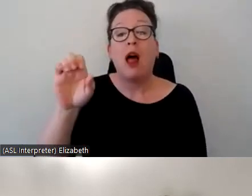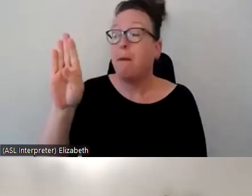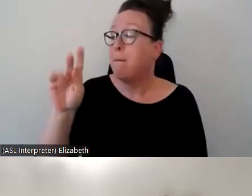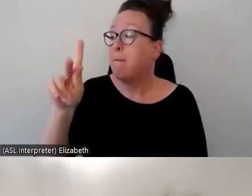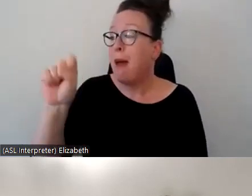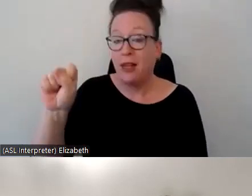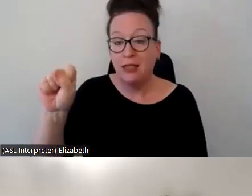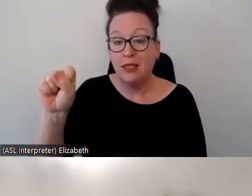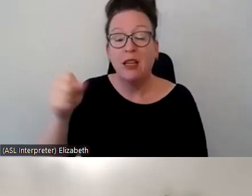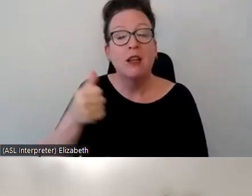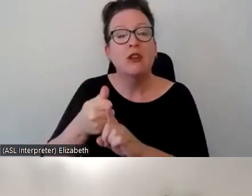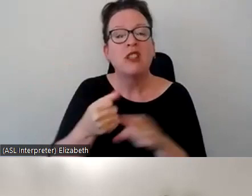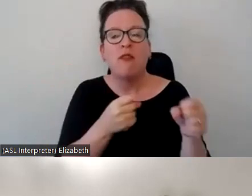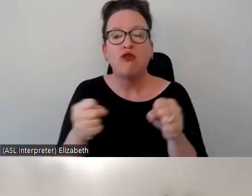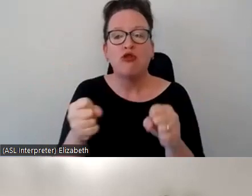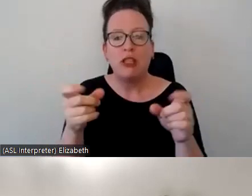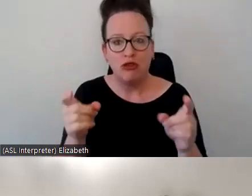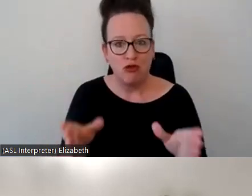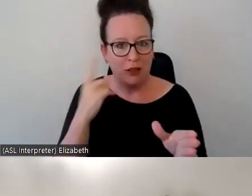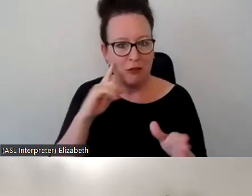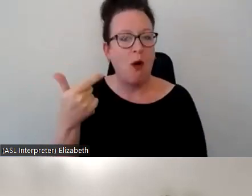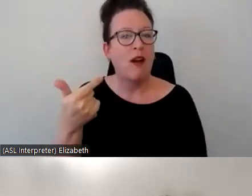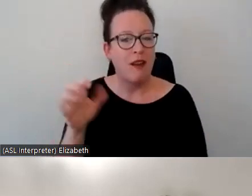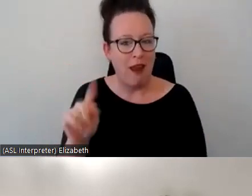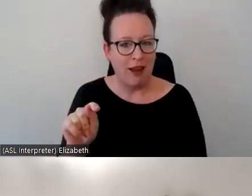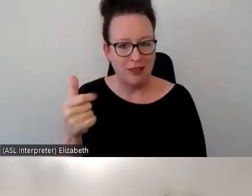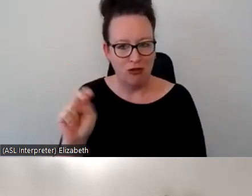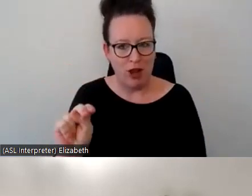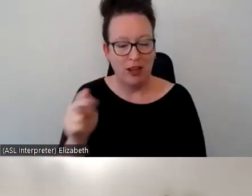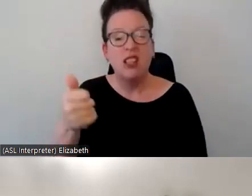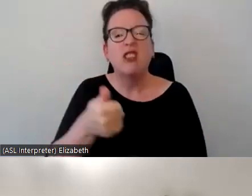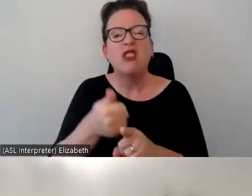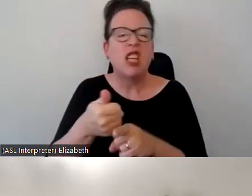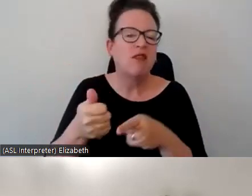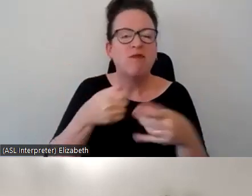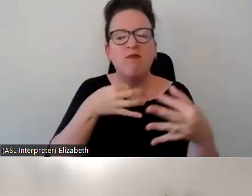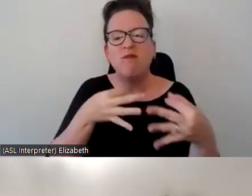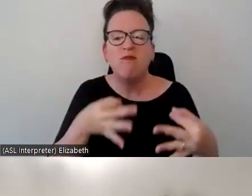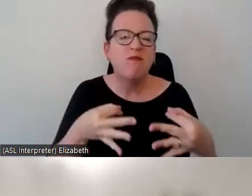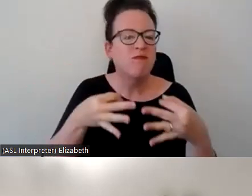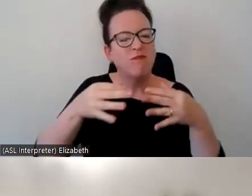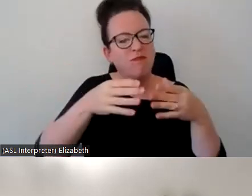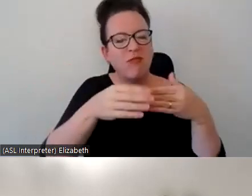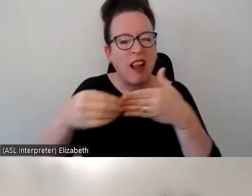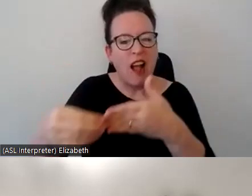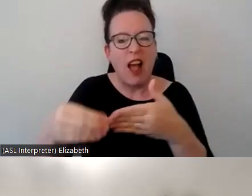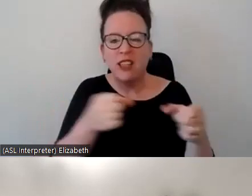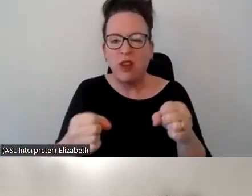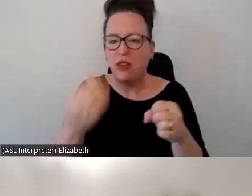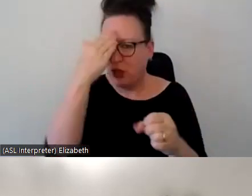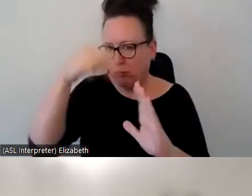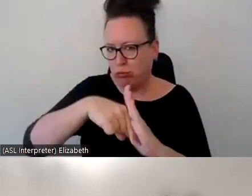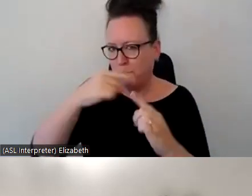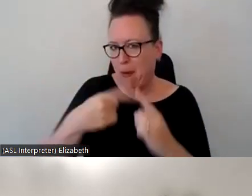the strategic director for NextGen. So she directs strategy. She knows a lot about NextGen. Based on that. And then